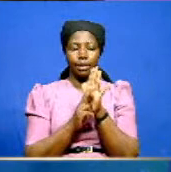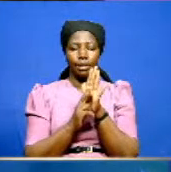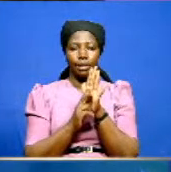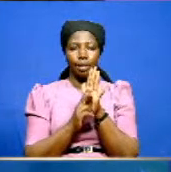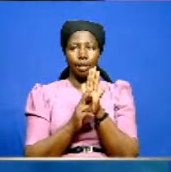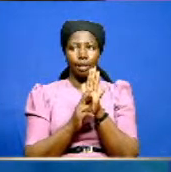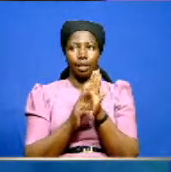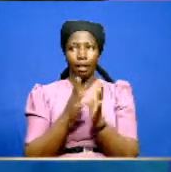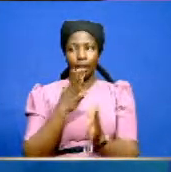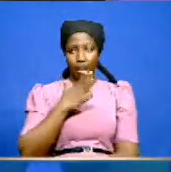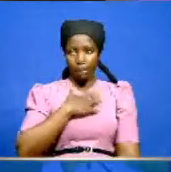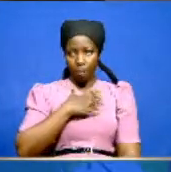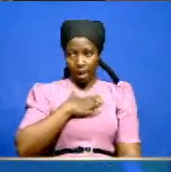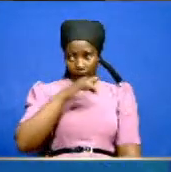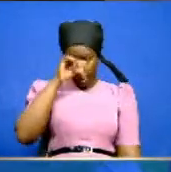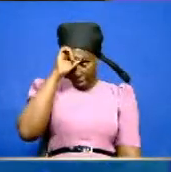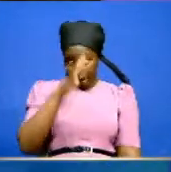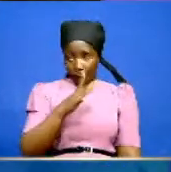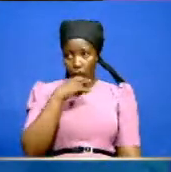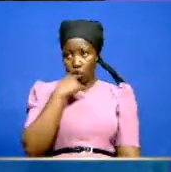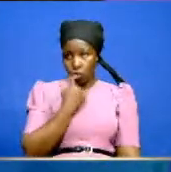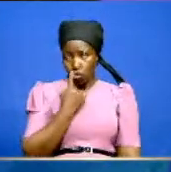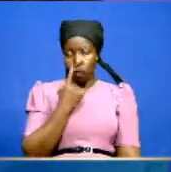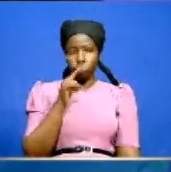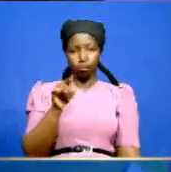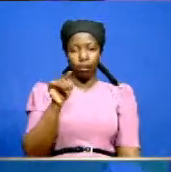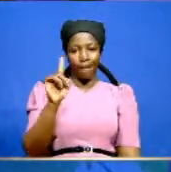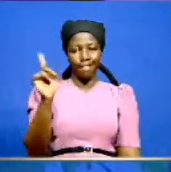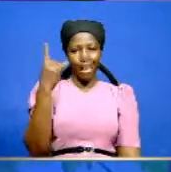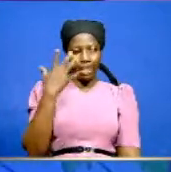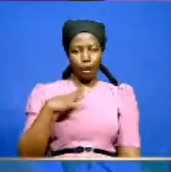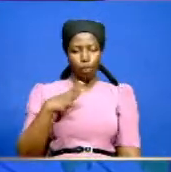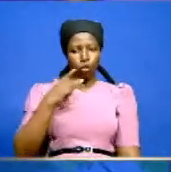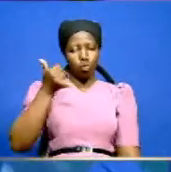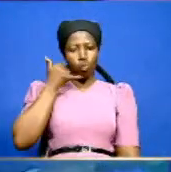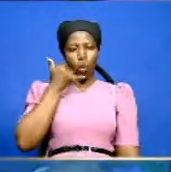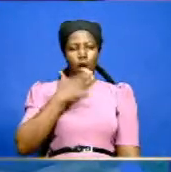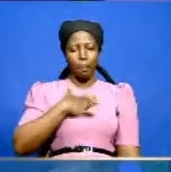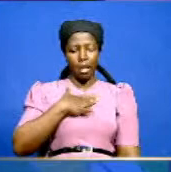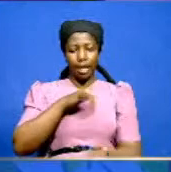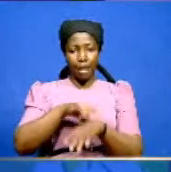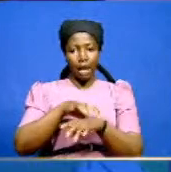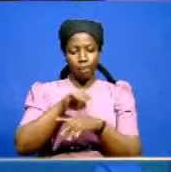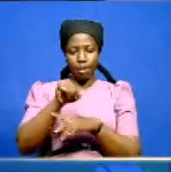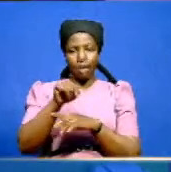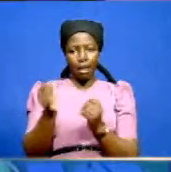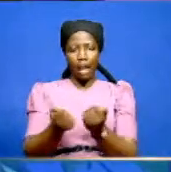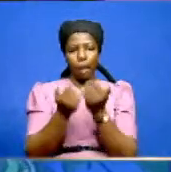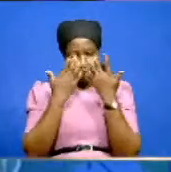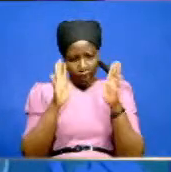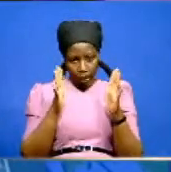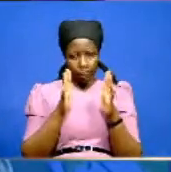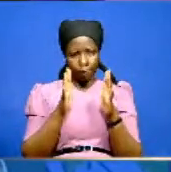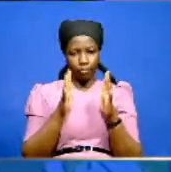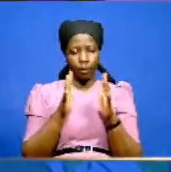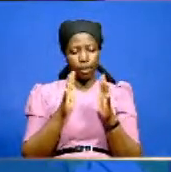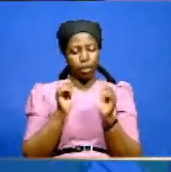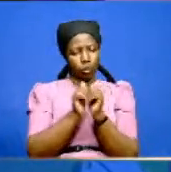my governor, who was one of the first people to call me when this happened. And all of